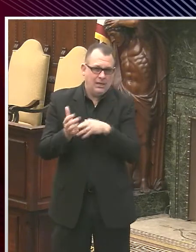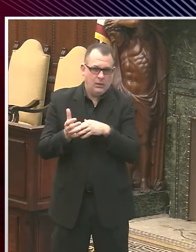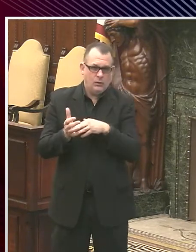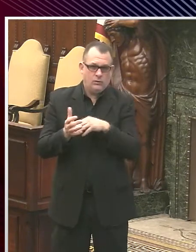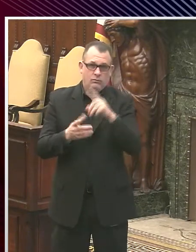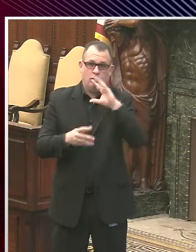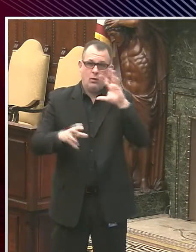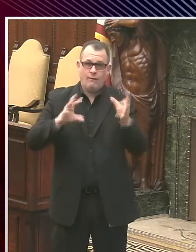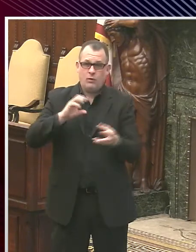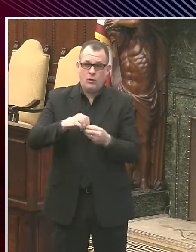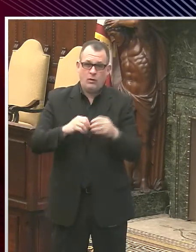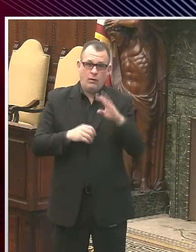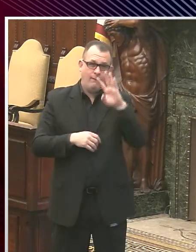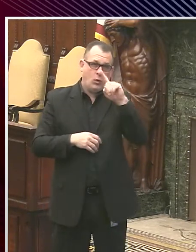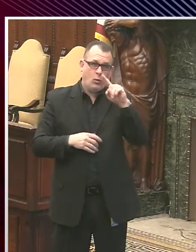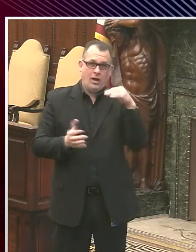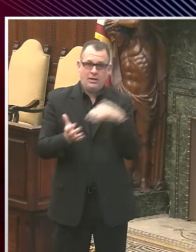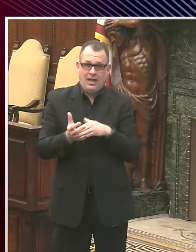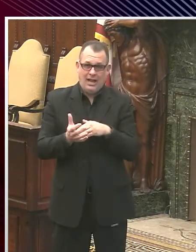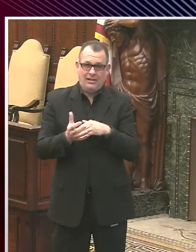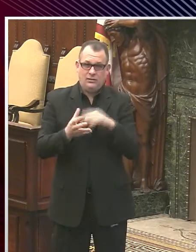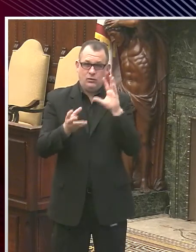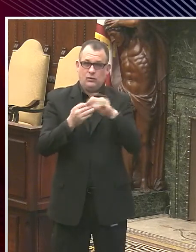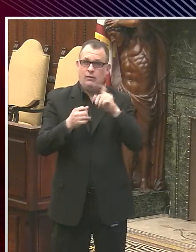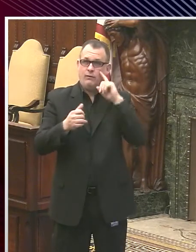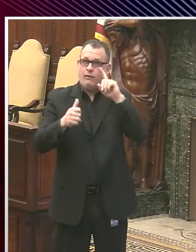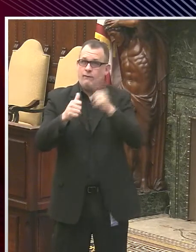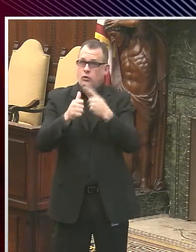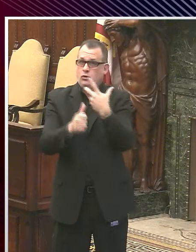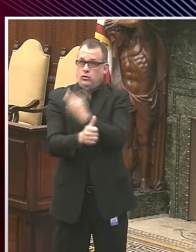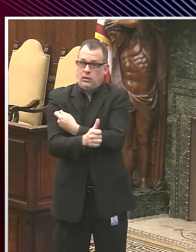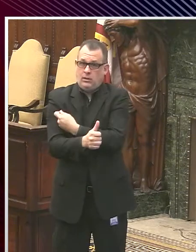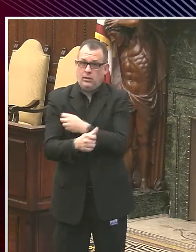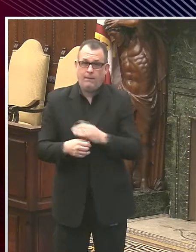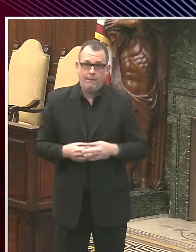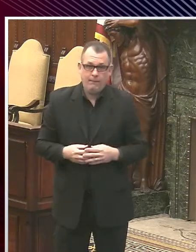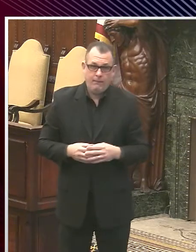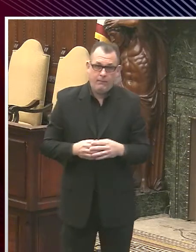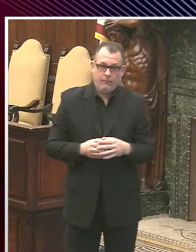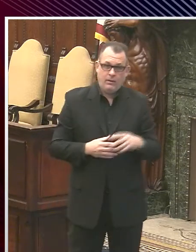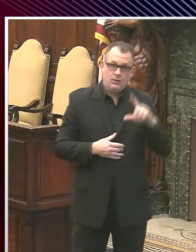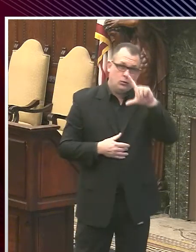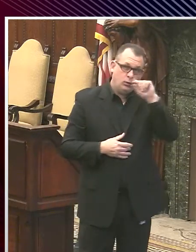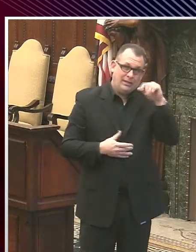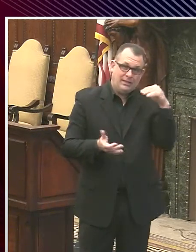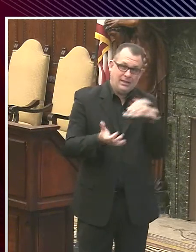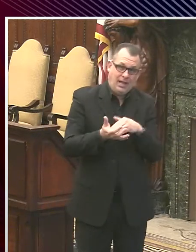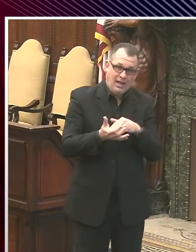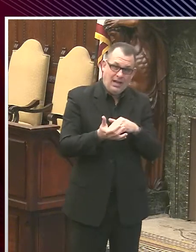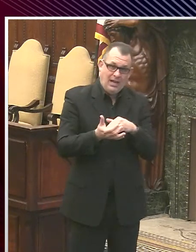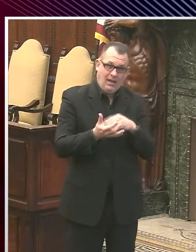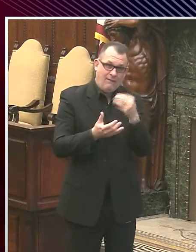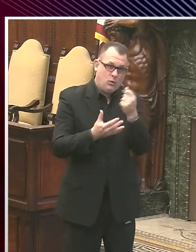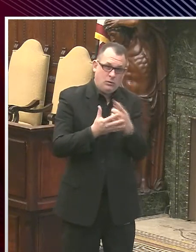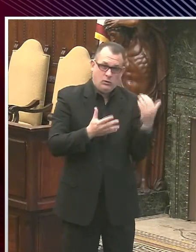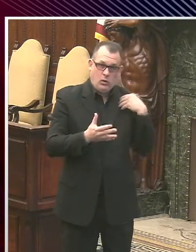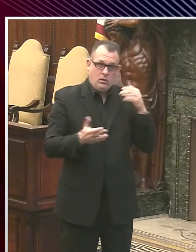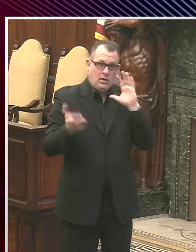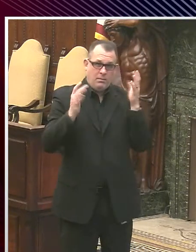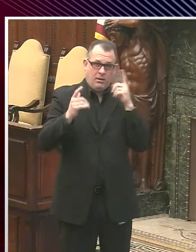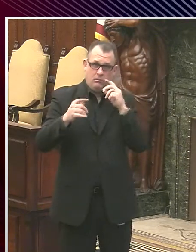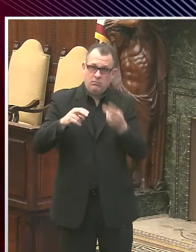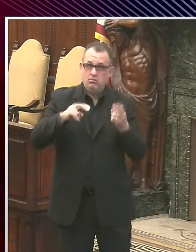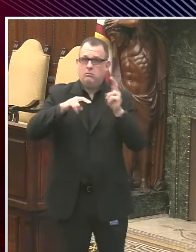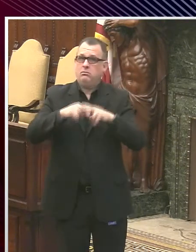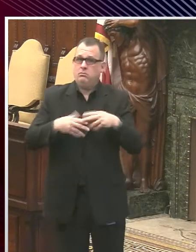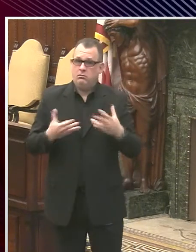it's about 41,000 total first doses arriving in the city. That's up from about 20,000 just a few weeks ago. Now, in addition to that, though,